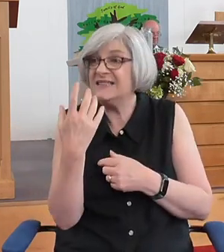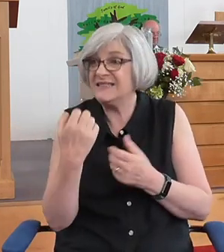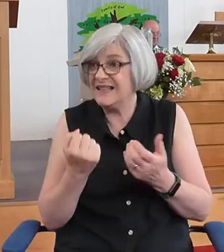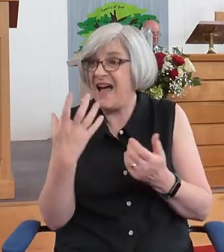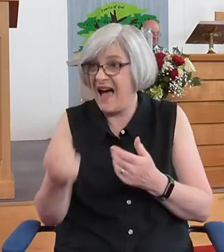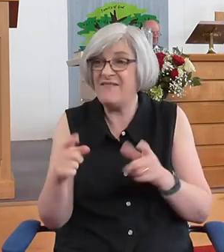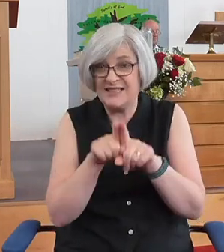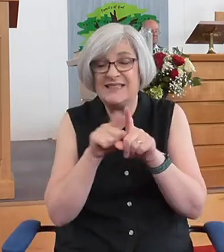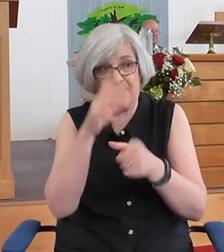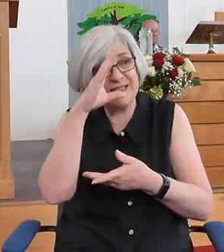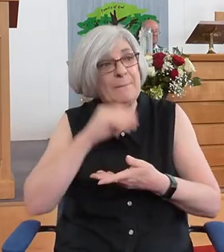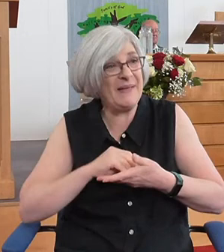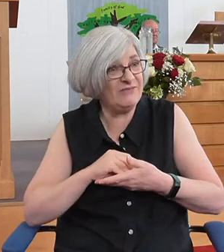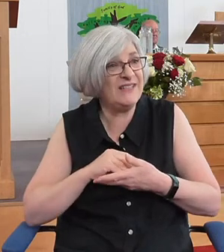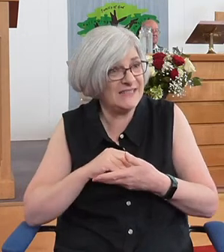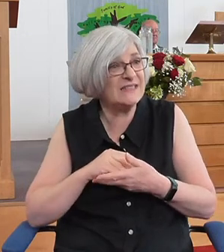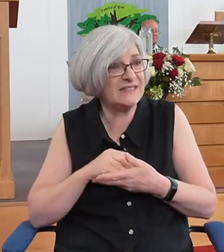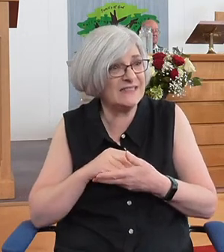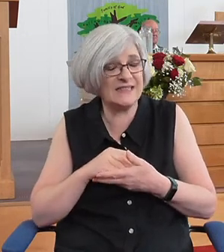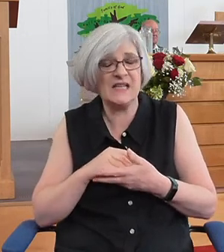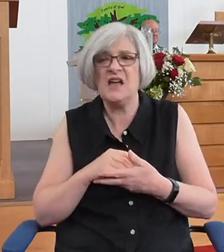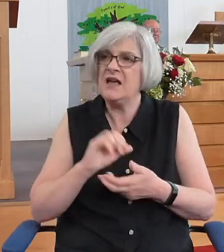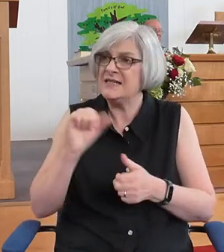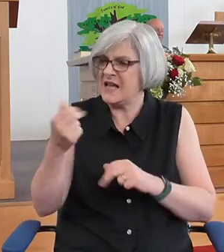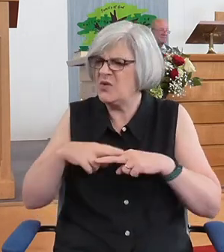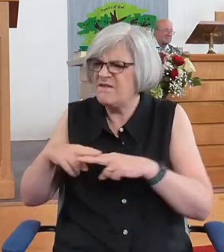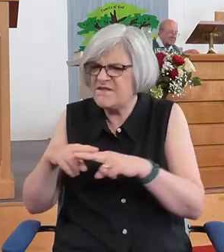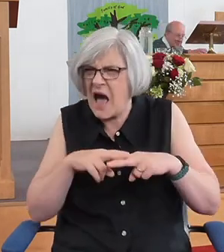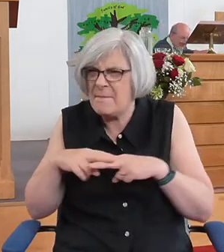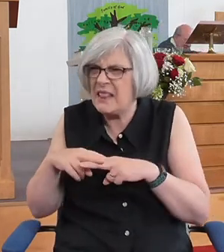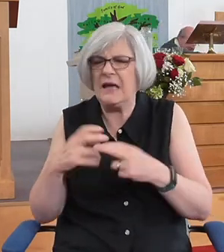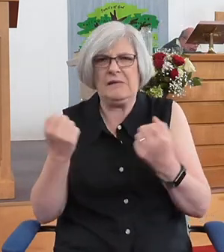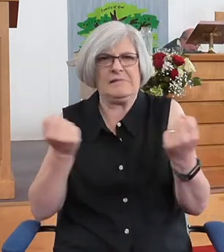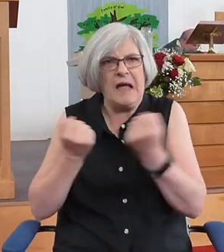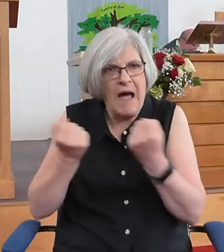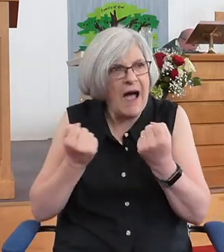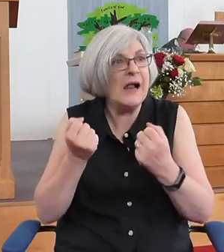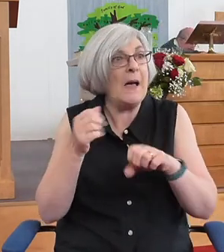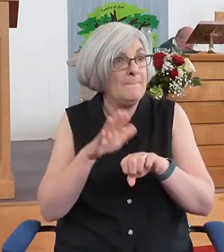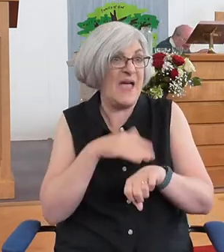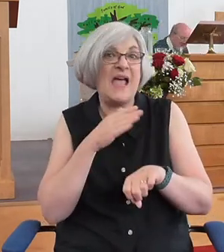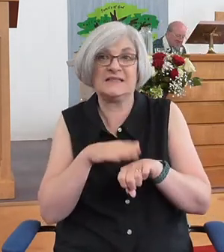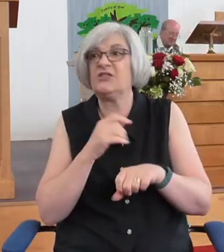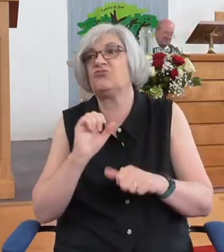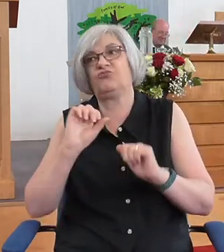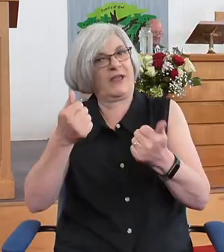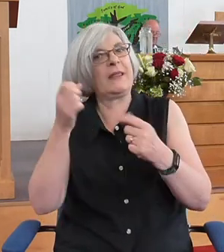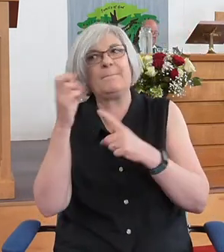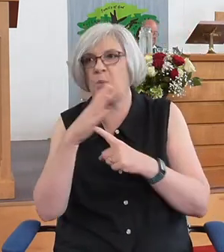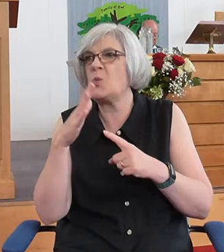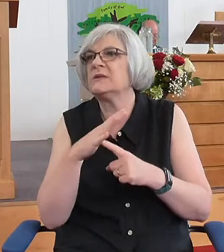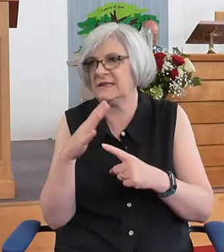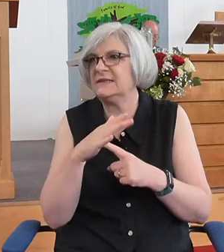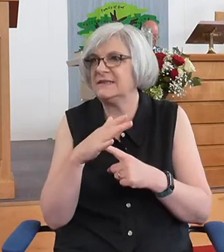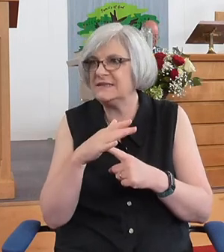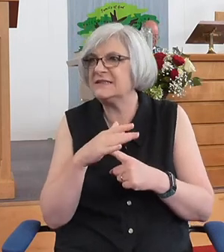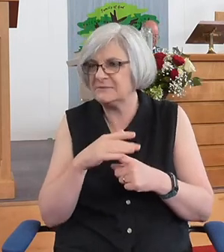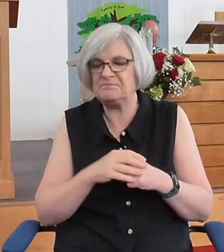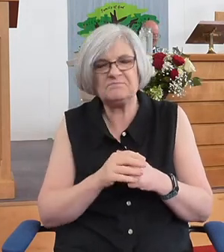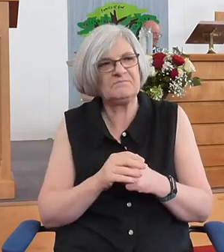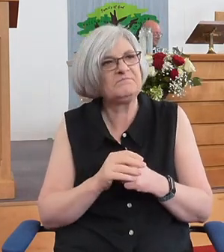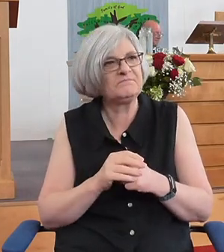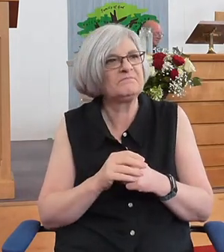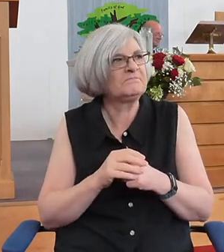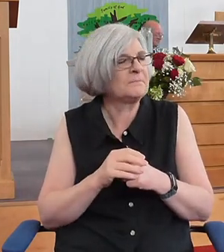experience. Maybe next to our family and maybe our car, pets are the most important things in our lives. What do you want